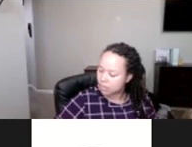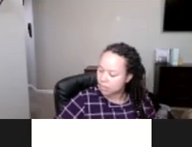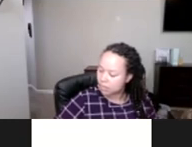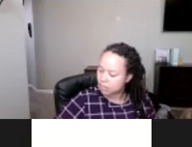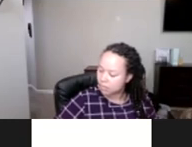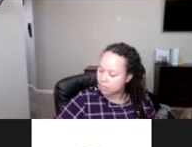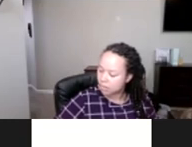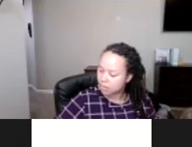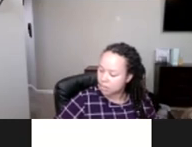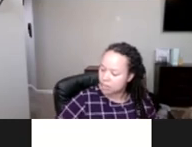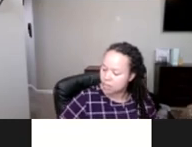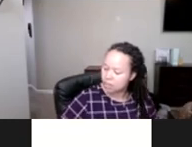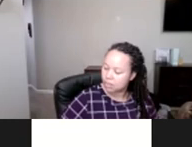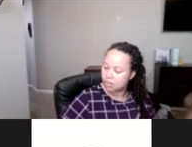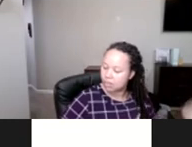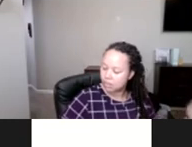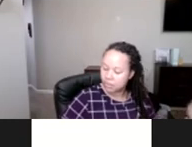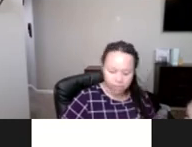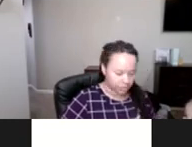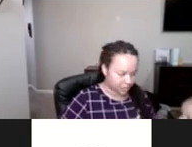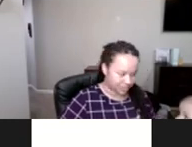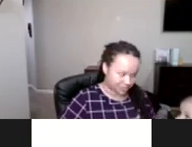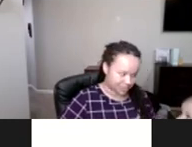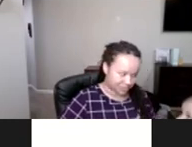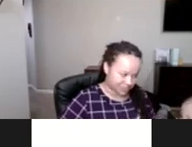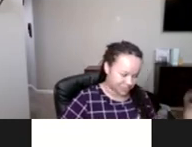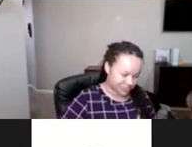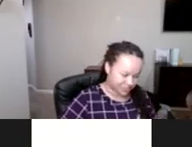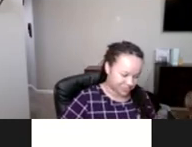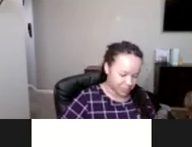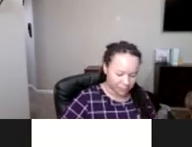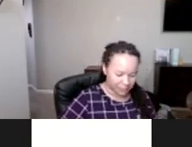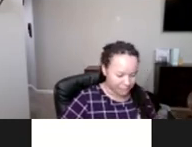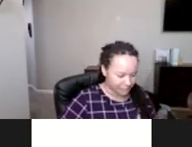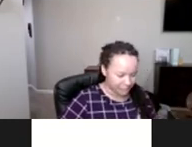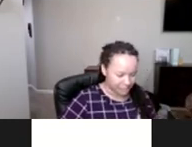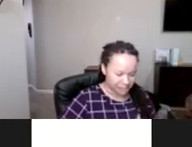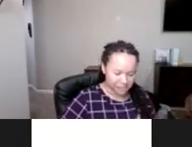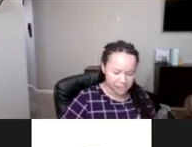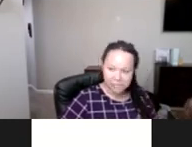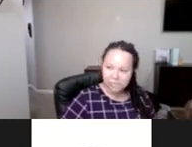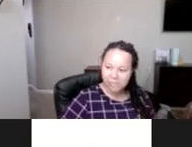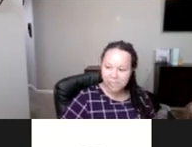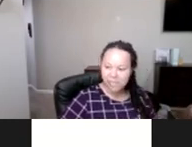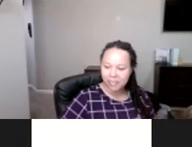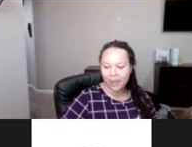three, the newest member of a family. He is only a month and a half old, so very tiny.